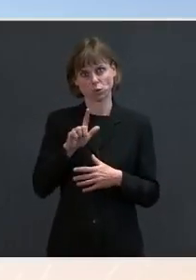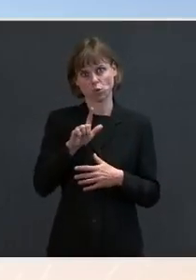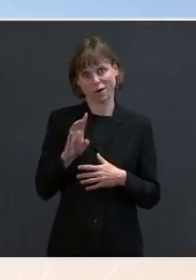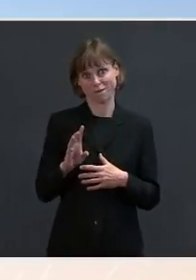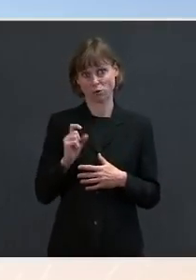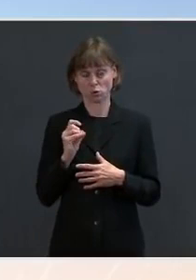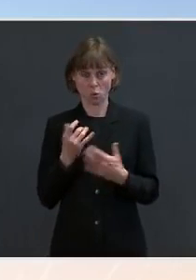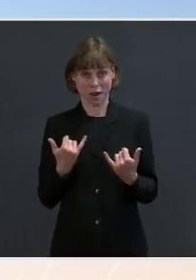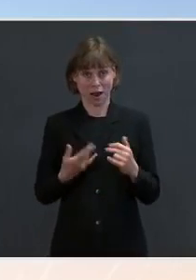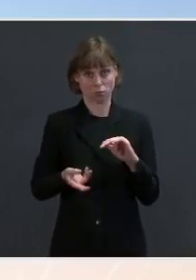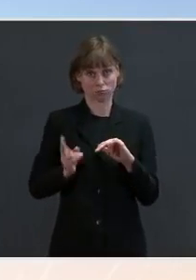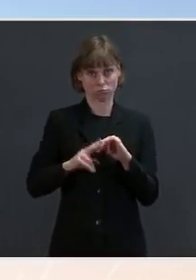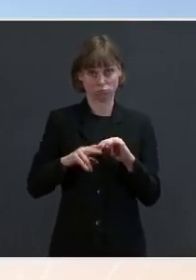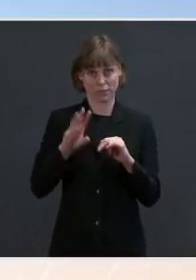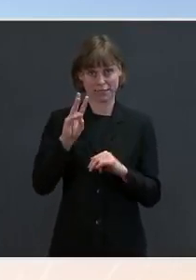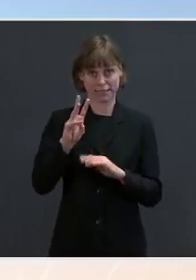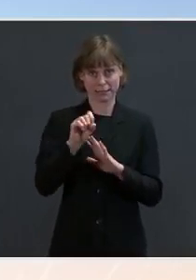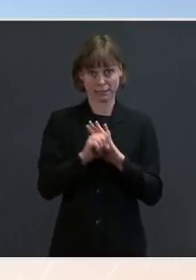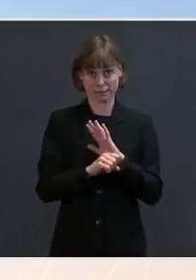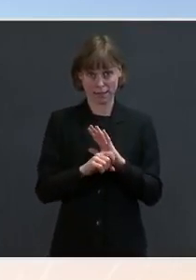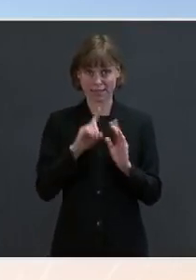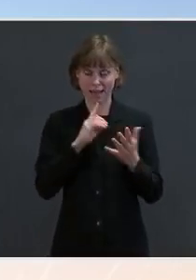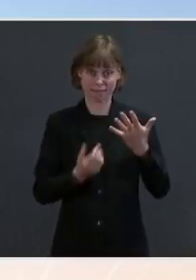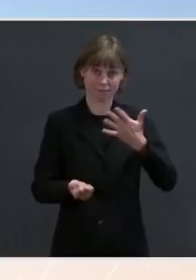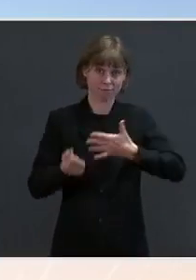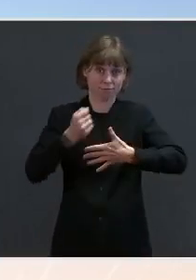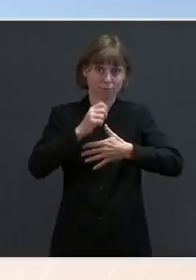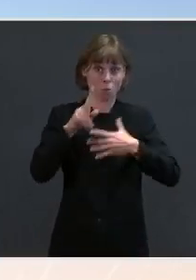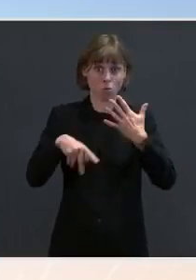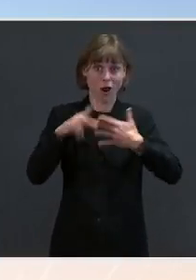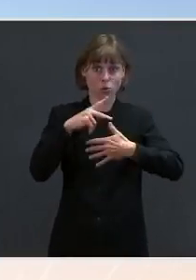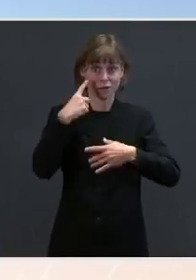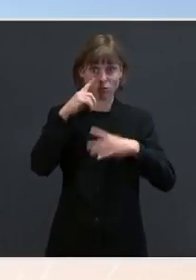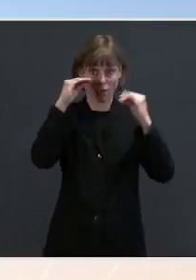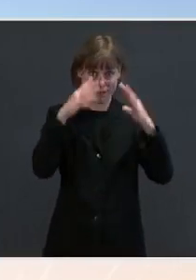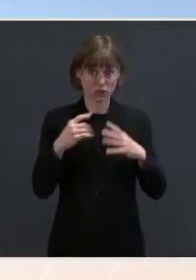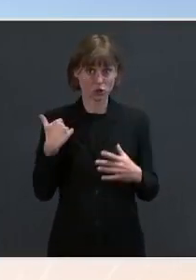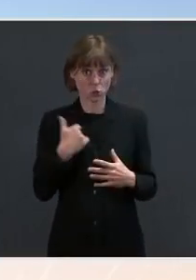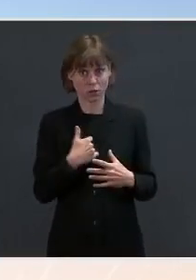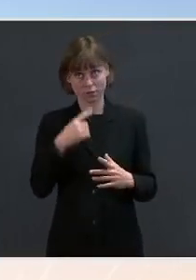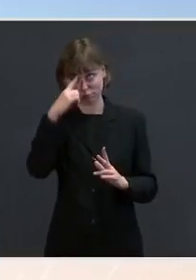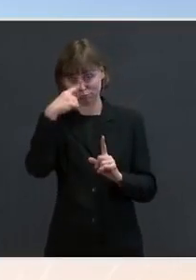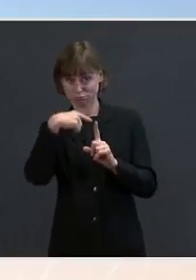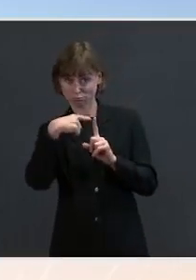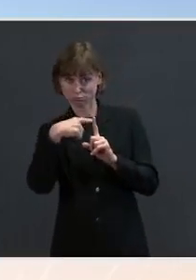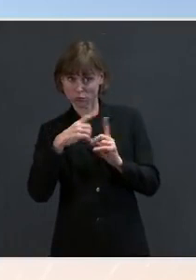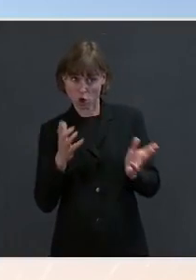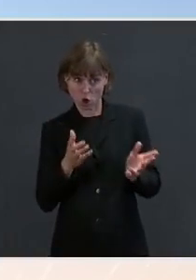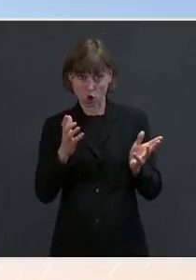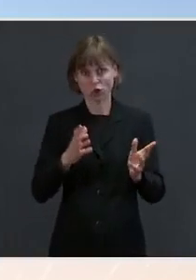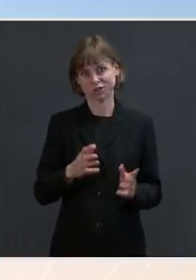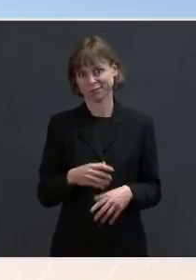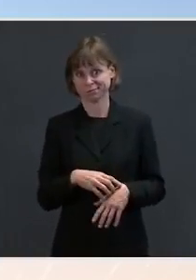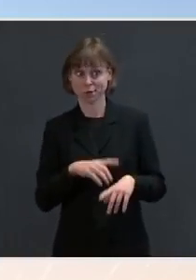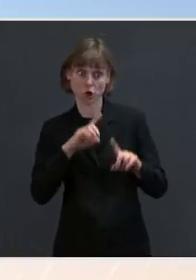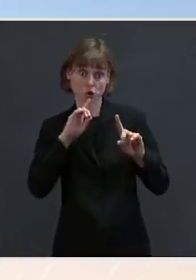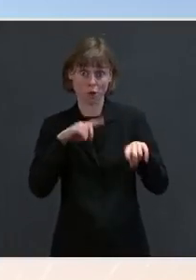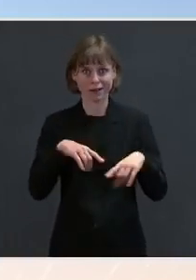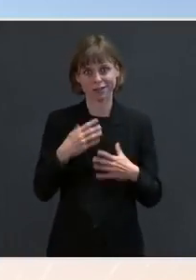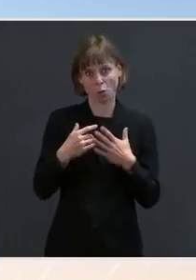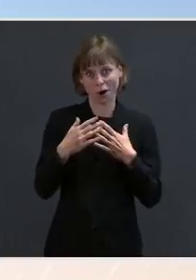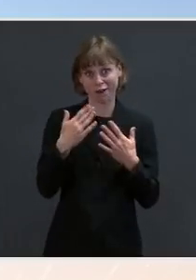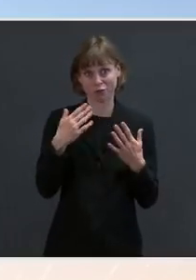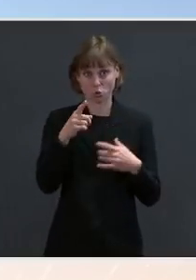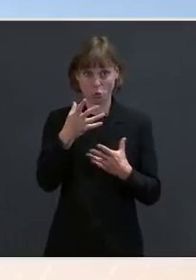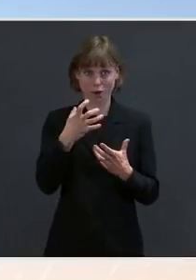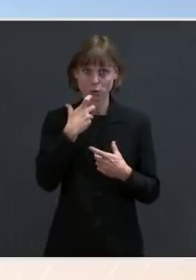an additional 6 states have prioritized teachers. We're hopeful and we're encouraging, directing, whatever you want to call it, more to do exactly